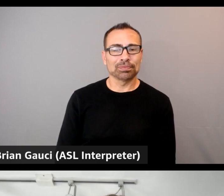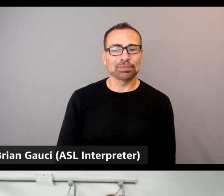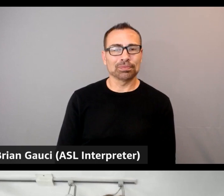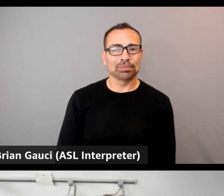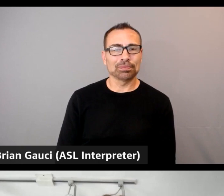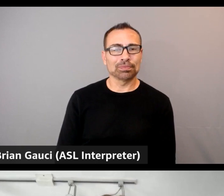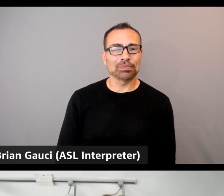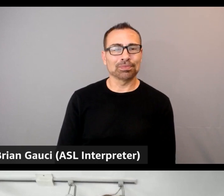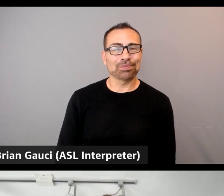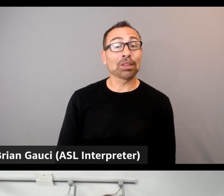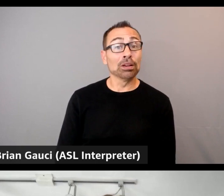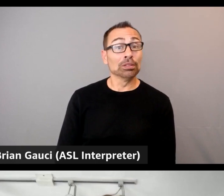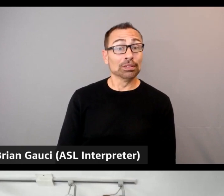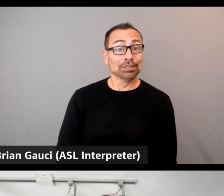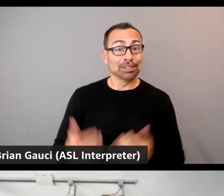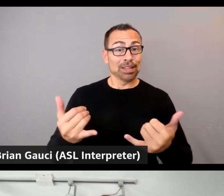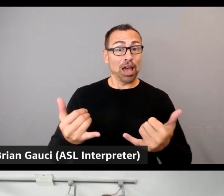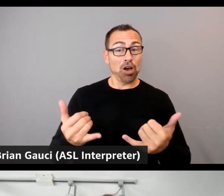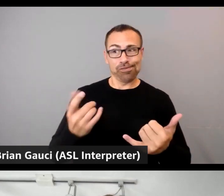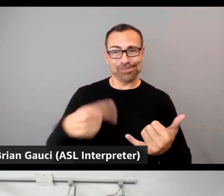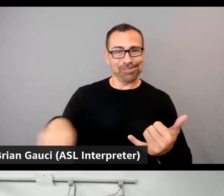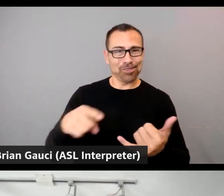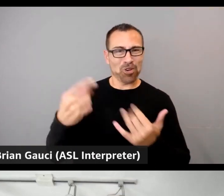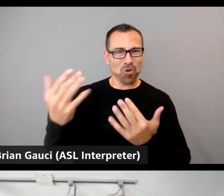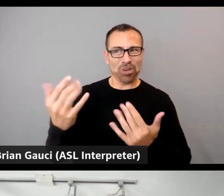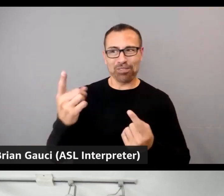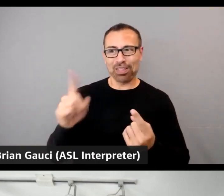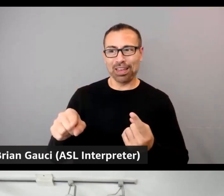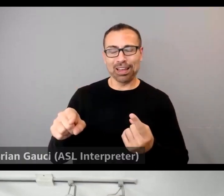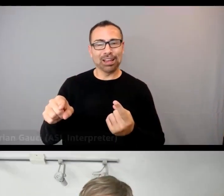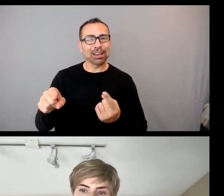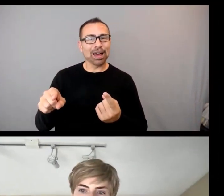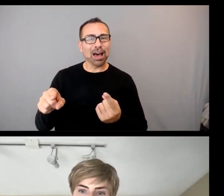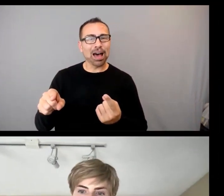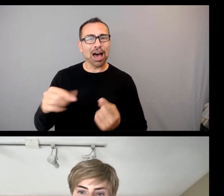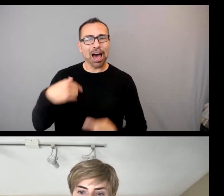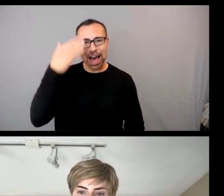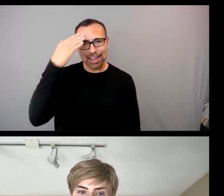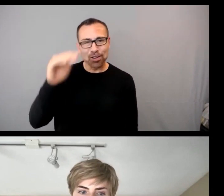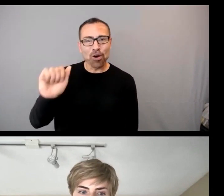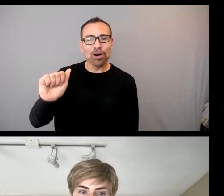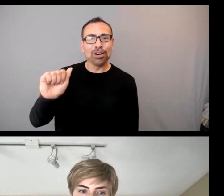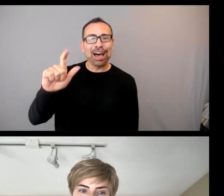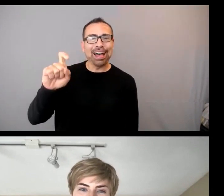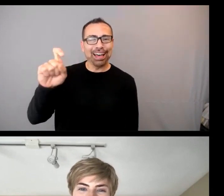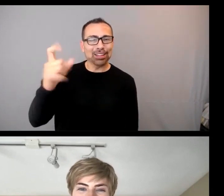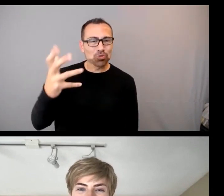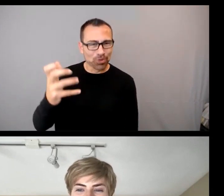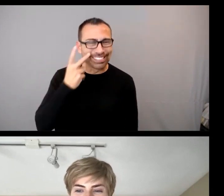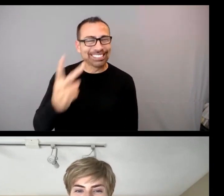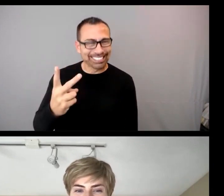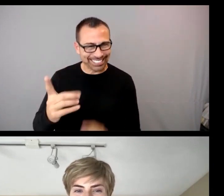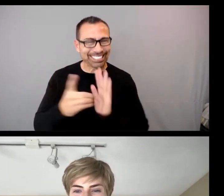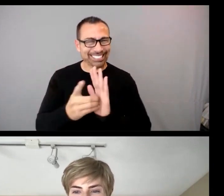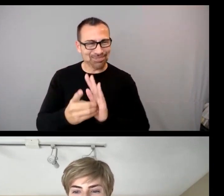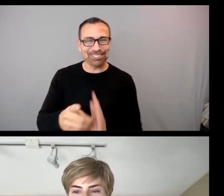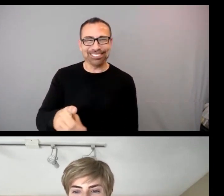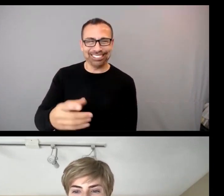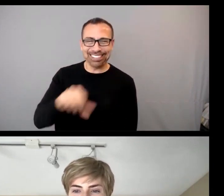And yeah, while we're waiting for that, I know we've got, Alex wants to see the demo. I love it. Thank you,